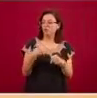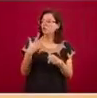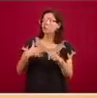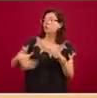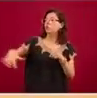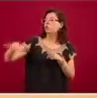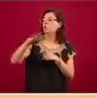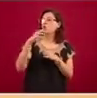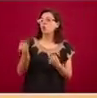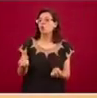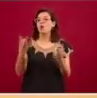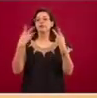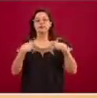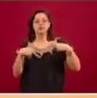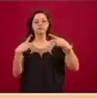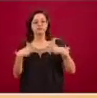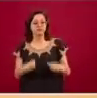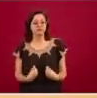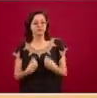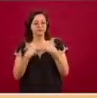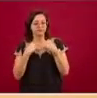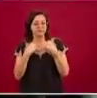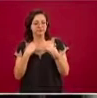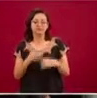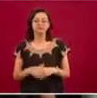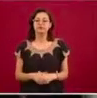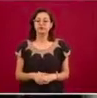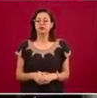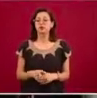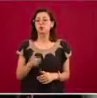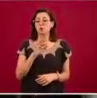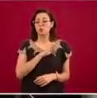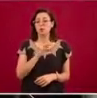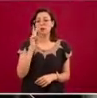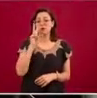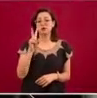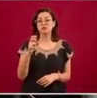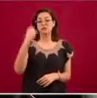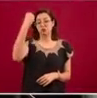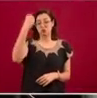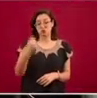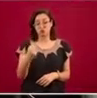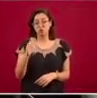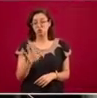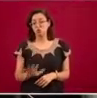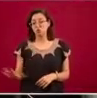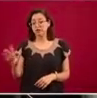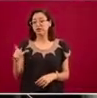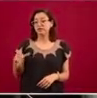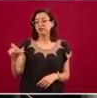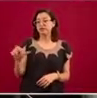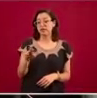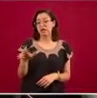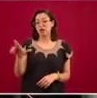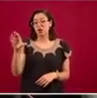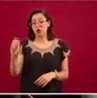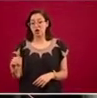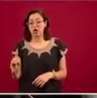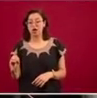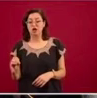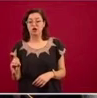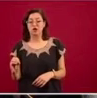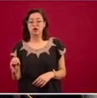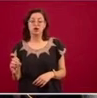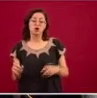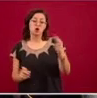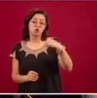the population ratio. So this is what we call the accumulated incidence rate. And we can take a look